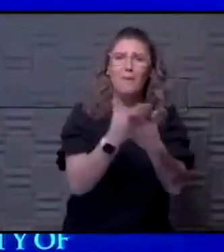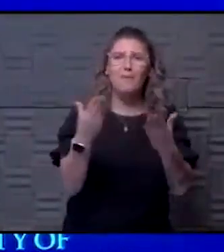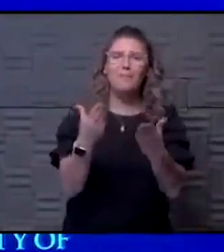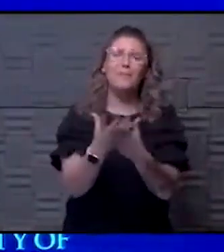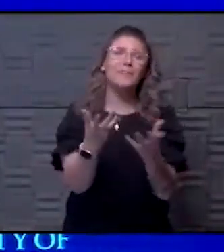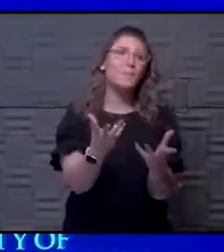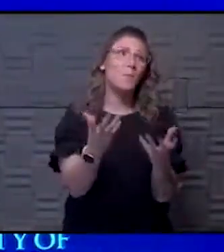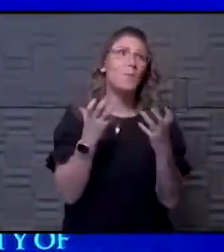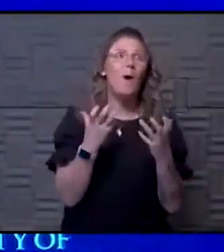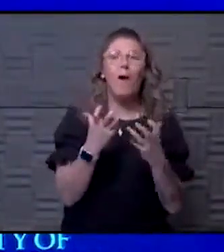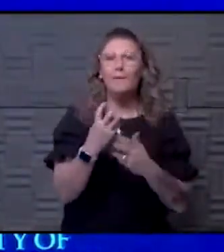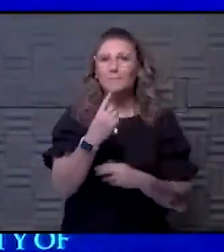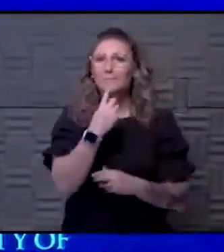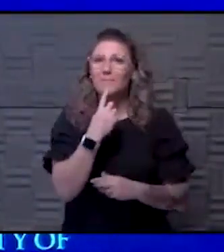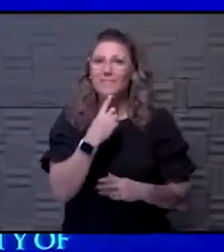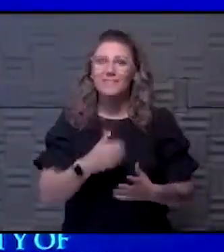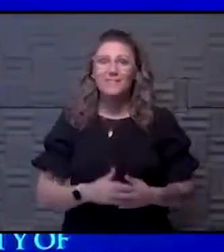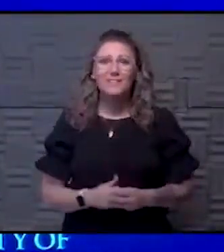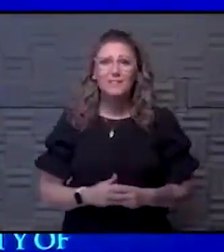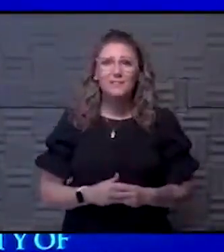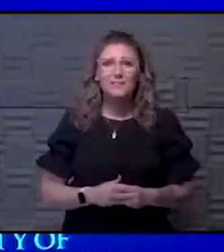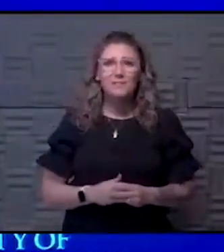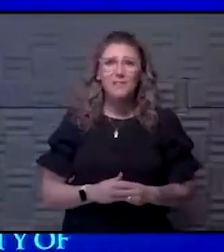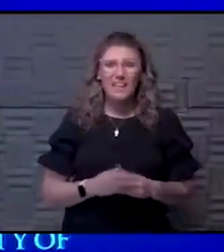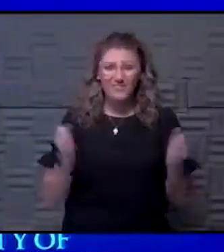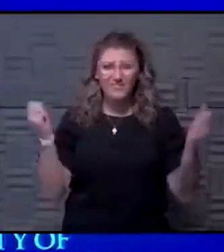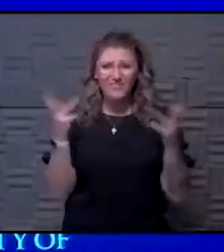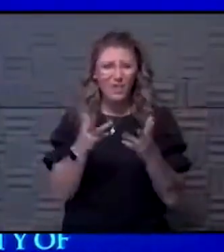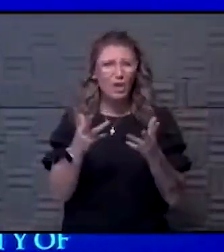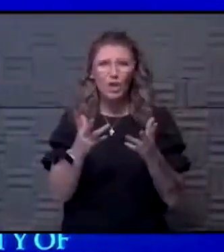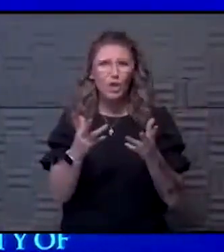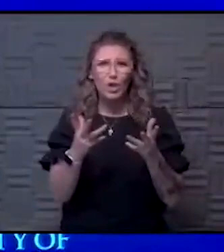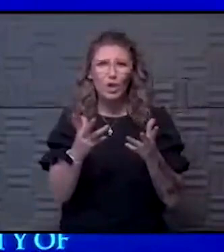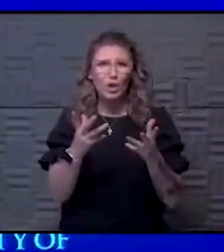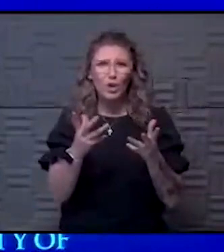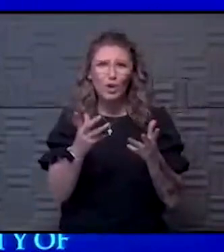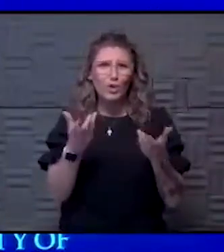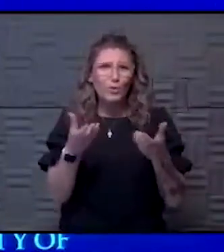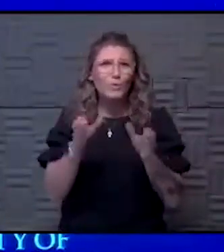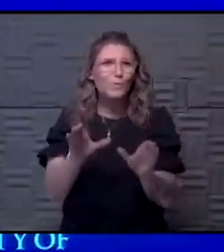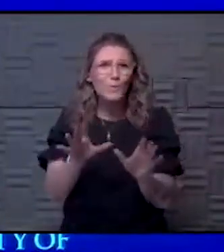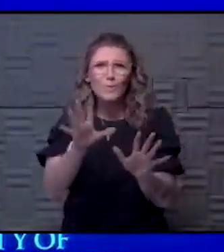do. Don't let fear rule your life.